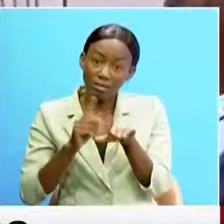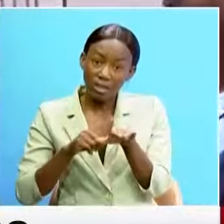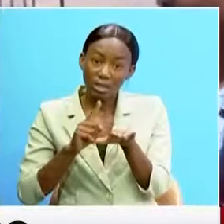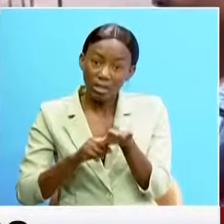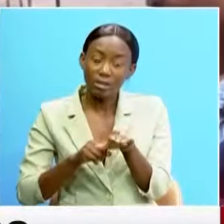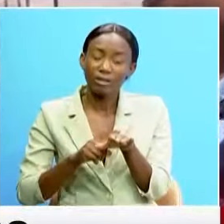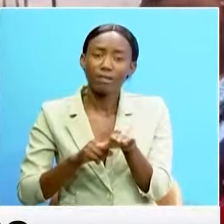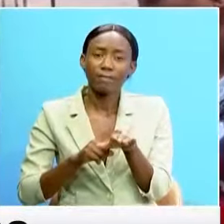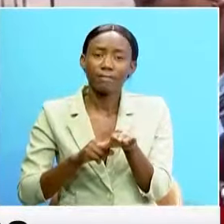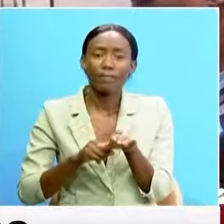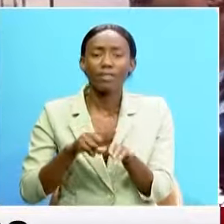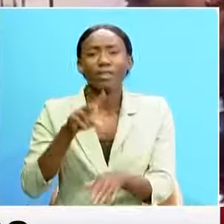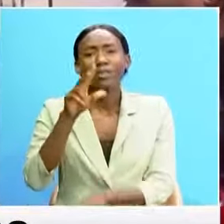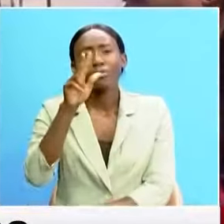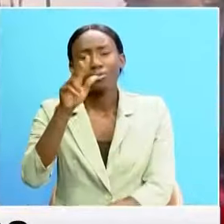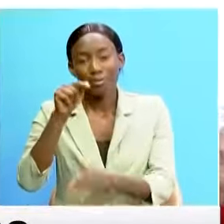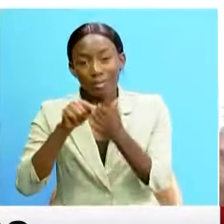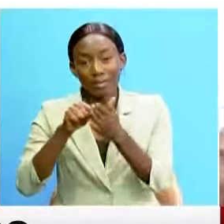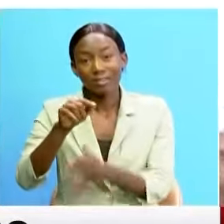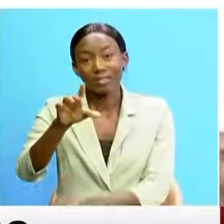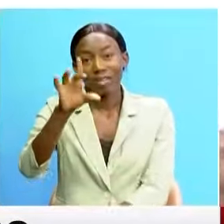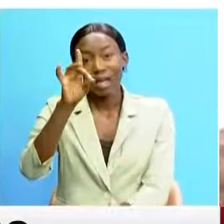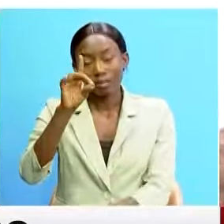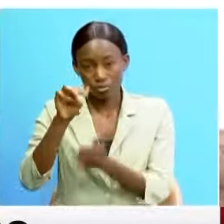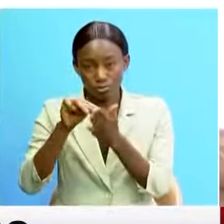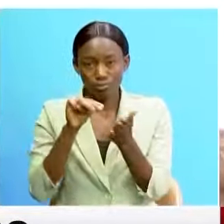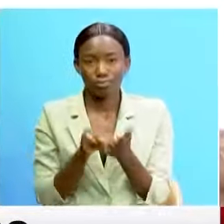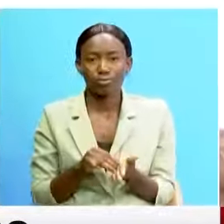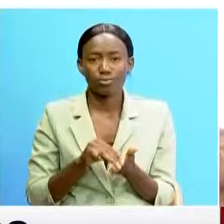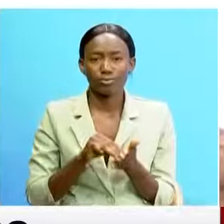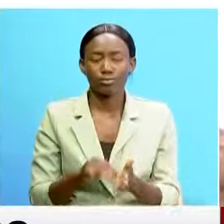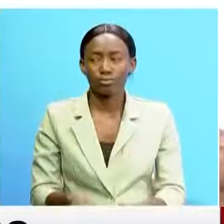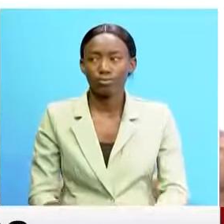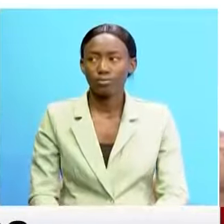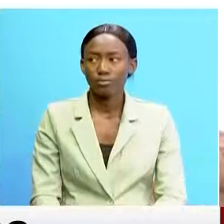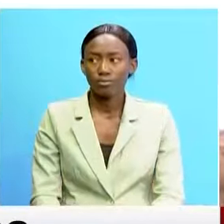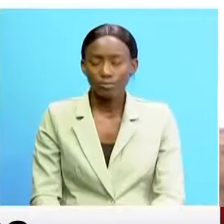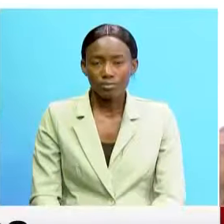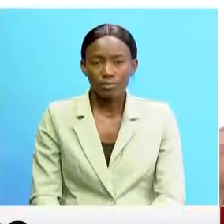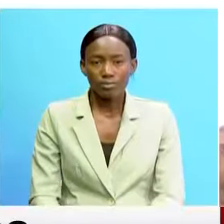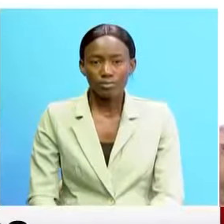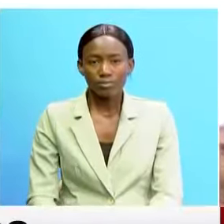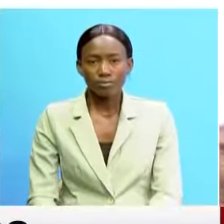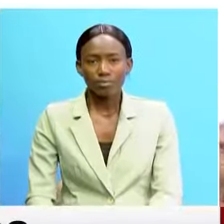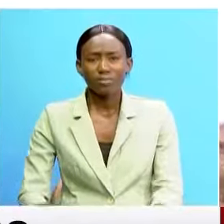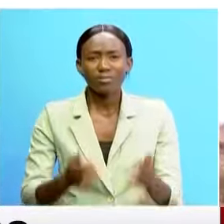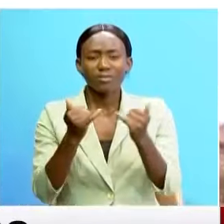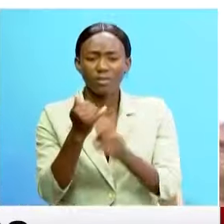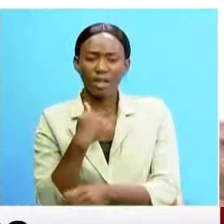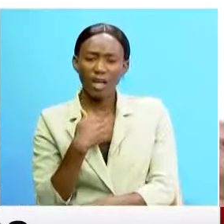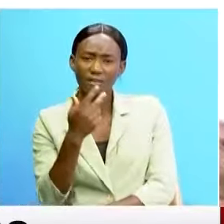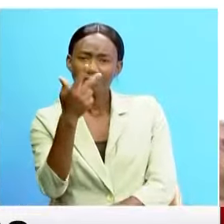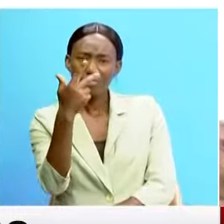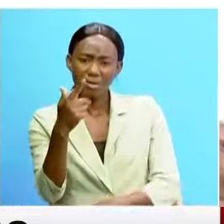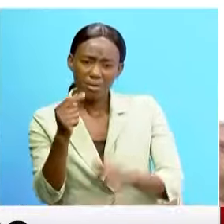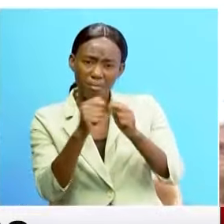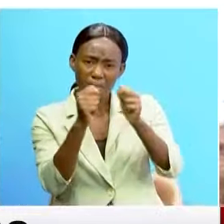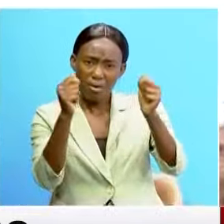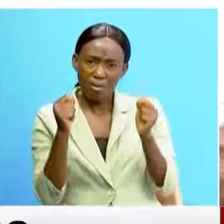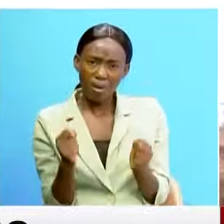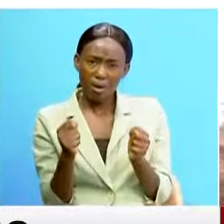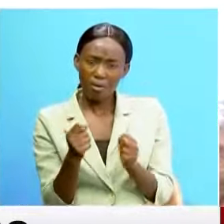now 3.8 million. So we have about three stands, there will be over 156 somewhere there. They need